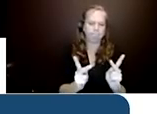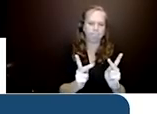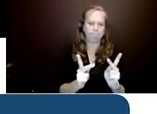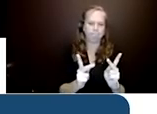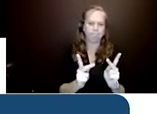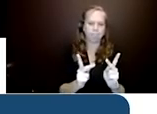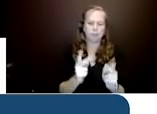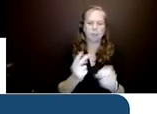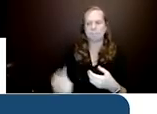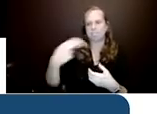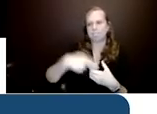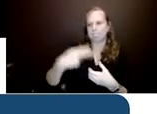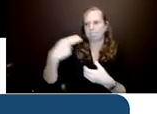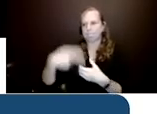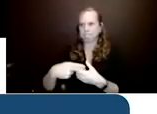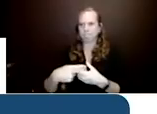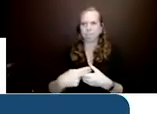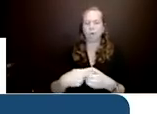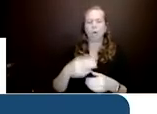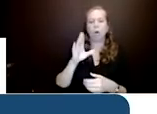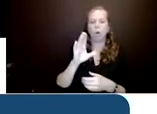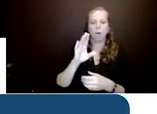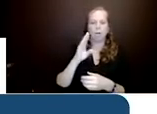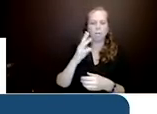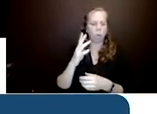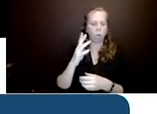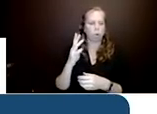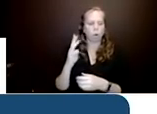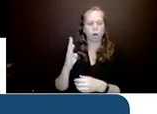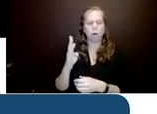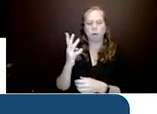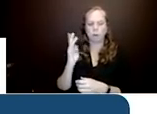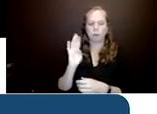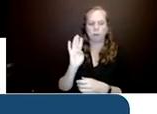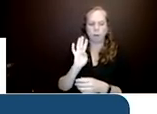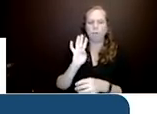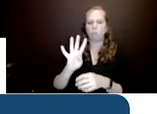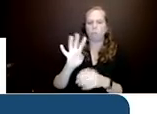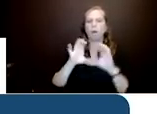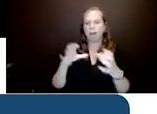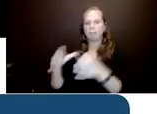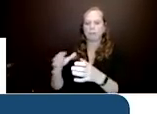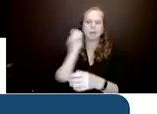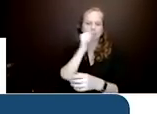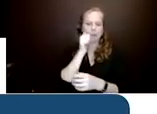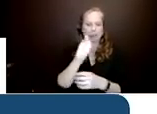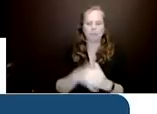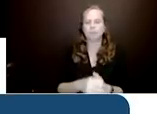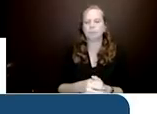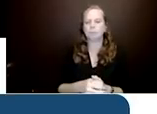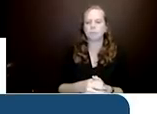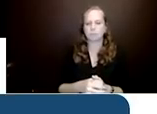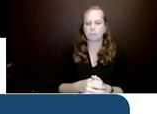and participate in four classes per day, 30 minutes or 2 hours, 30 minutes per period